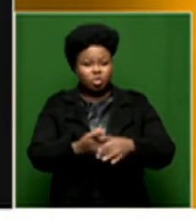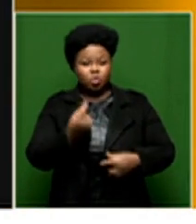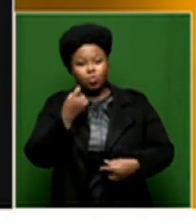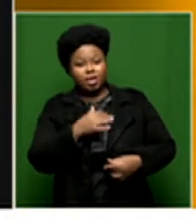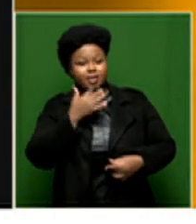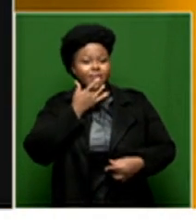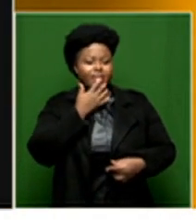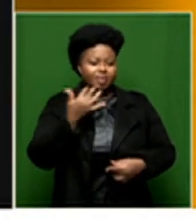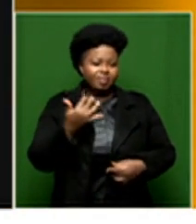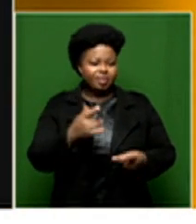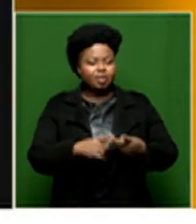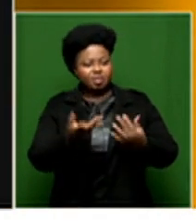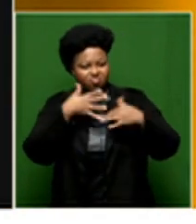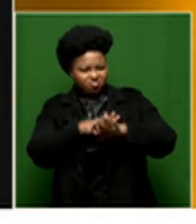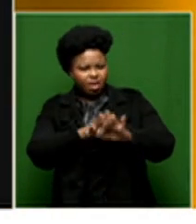and infusing it with the other?